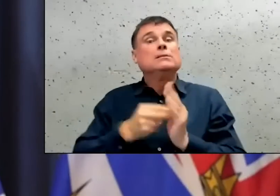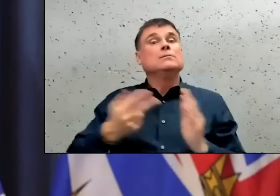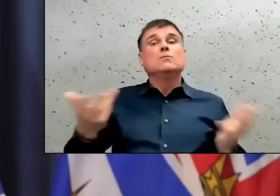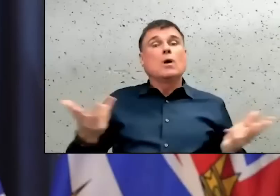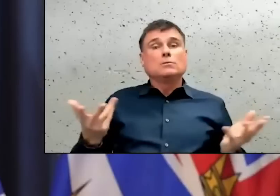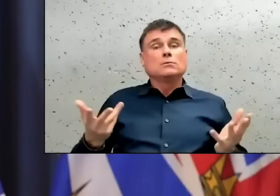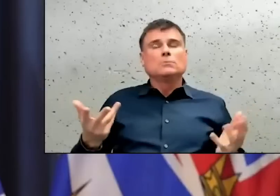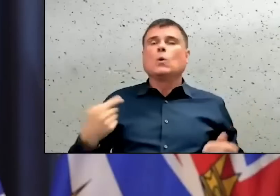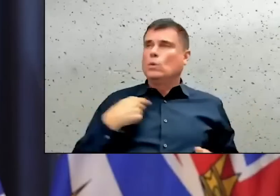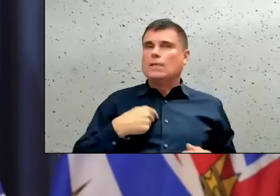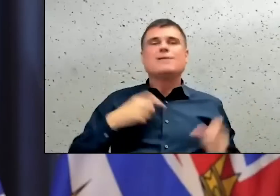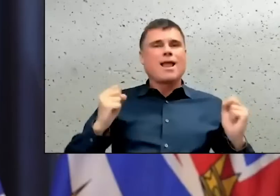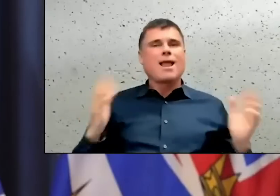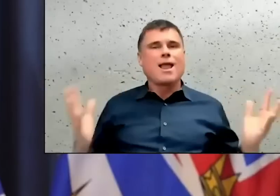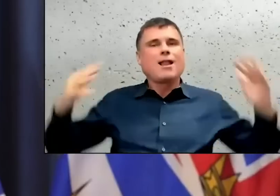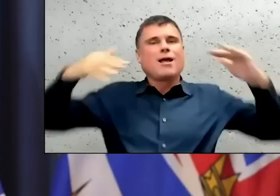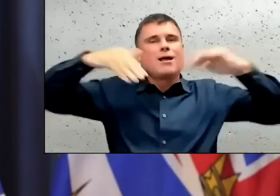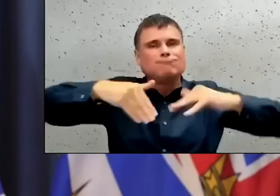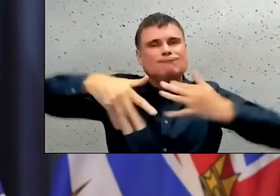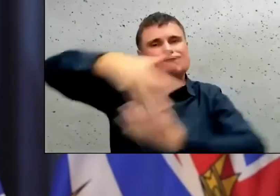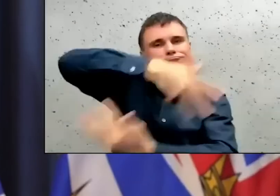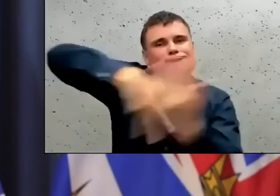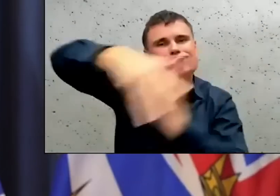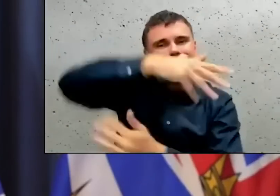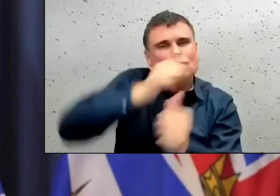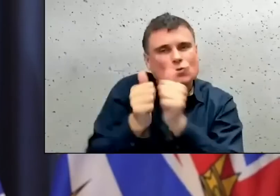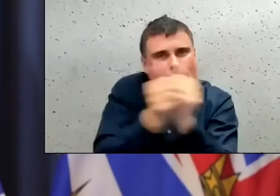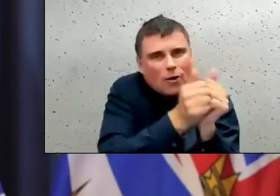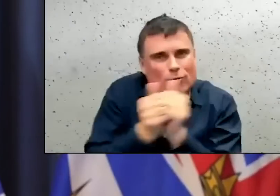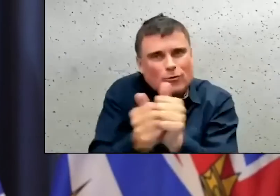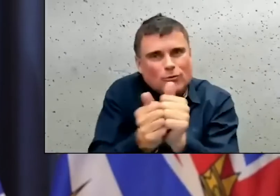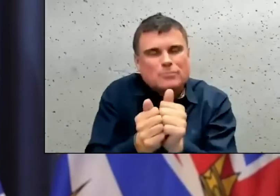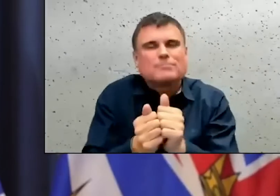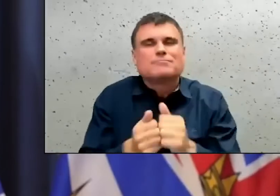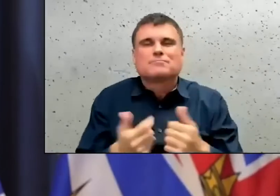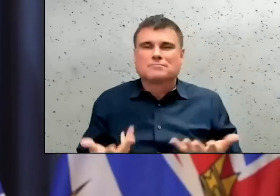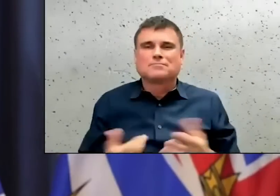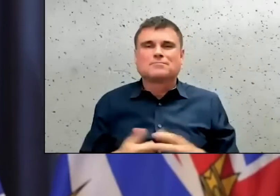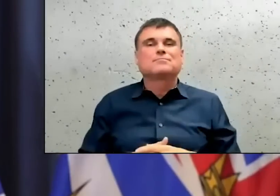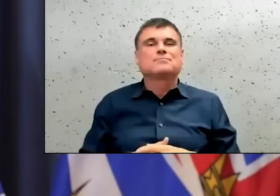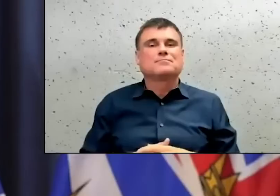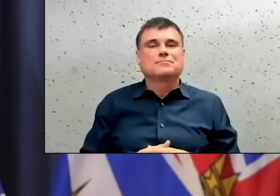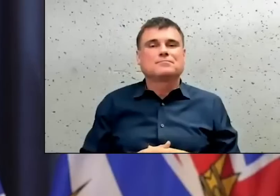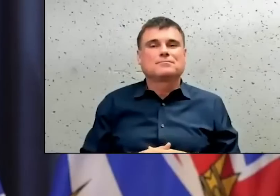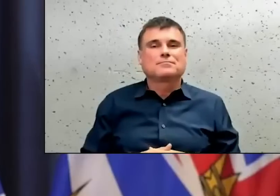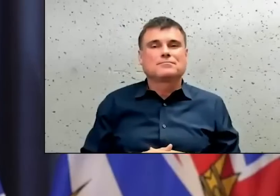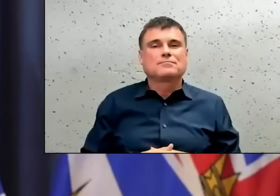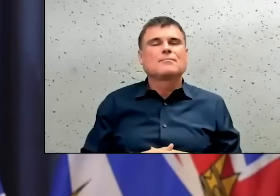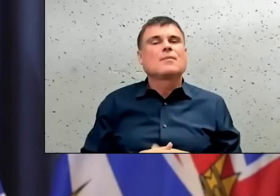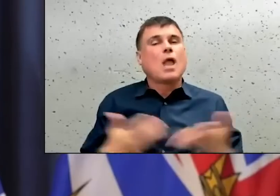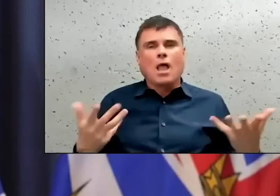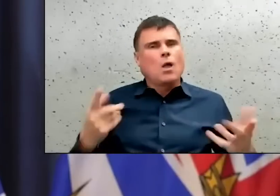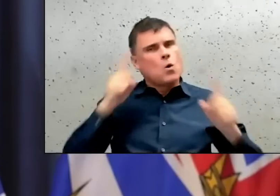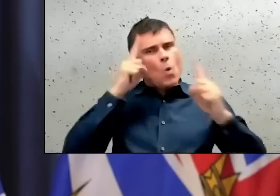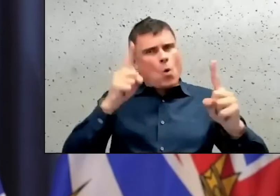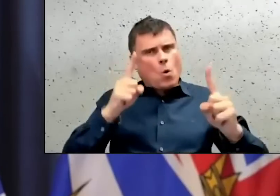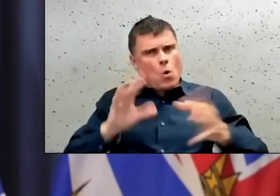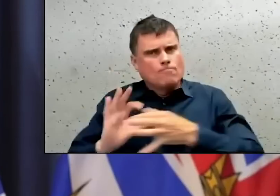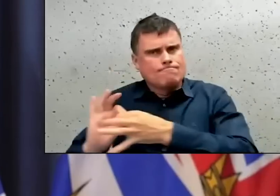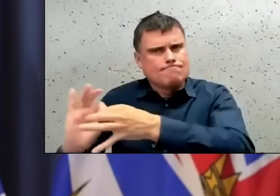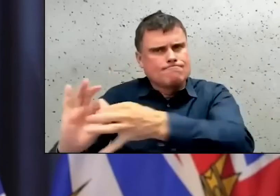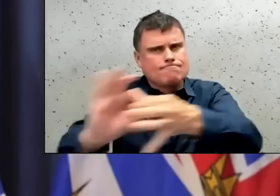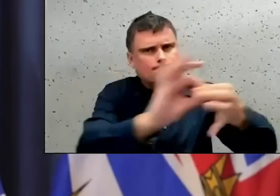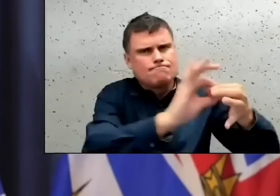I think the effort by everybody in the healthcare system is all in right now, all in for regions that are struggling more